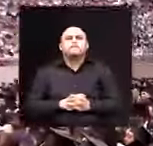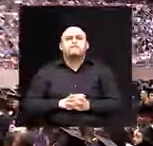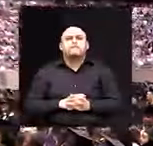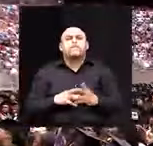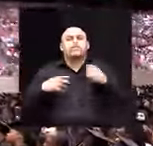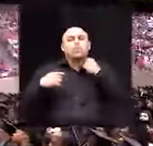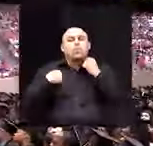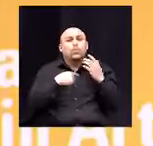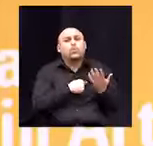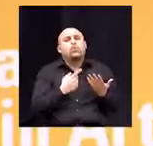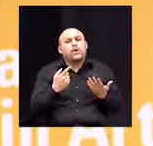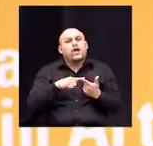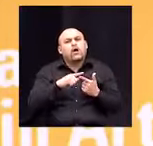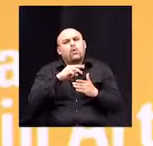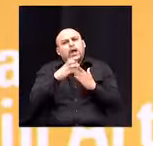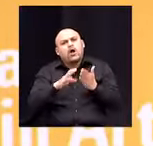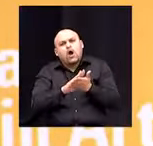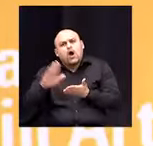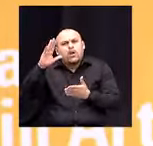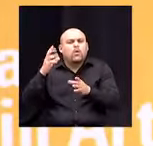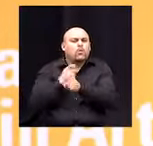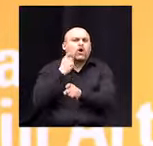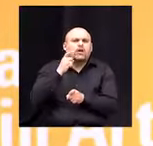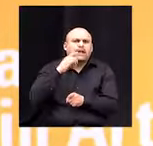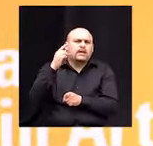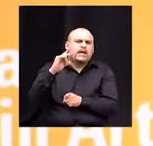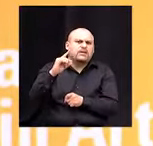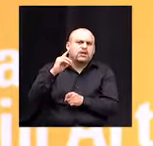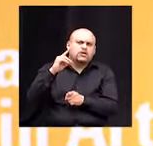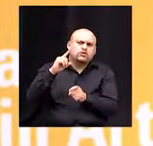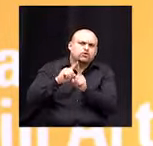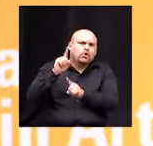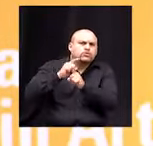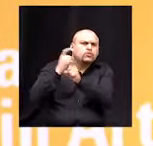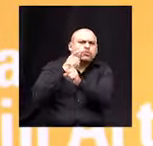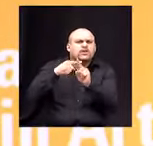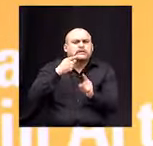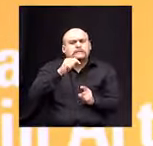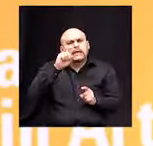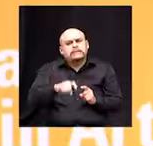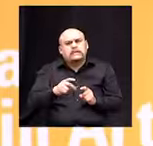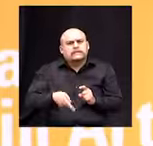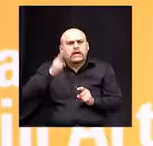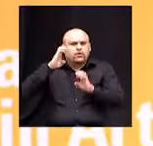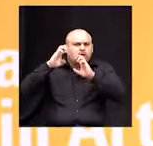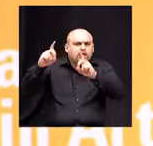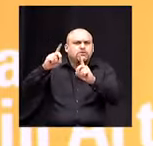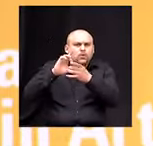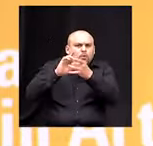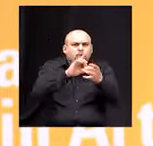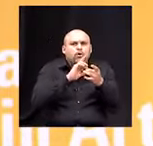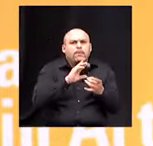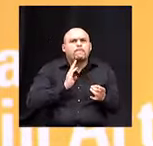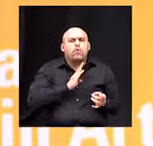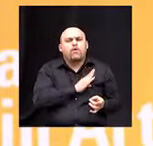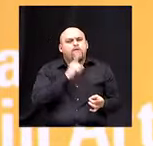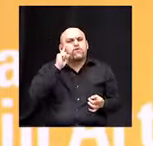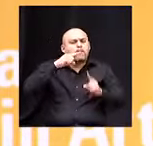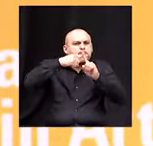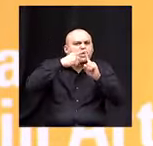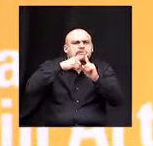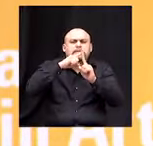Our weekend college won the 2018 Star Awards from the Texas Higher Education Coordinating Board for its